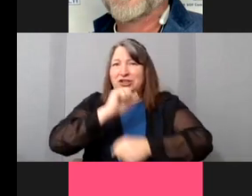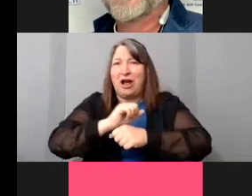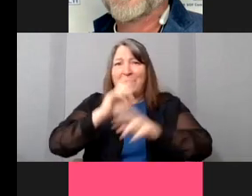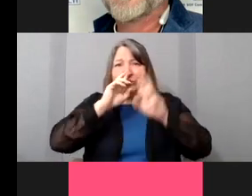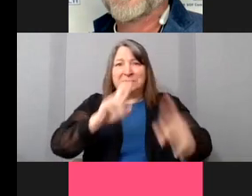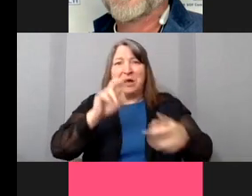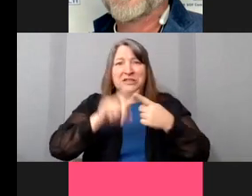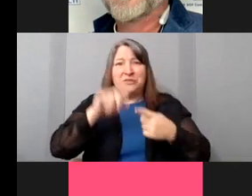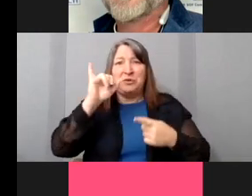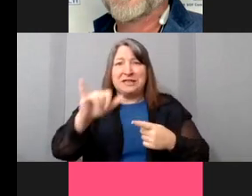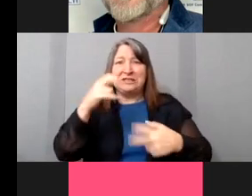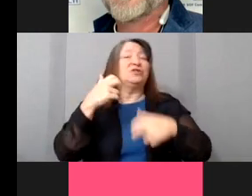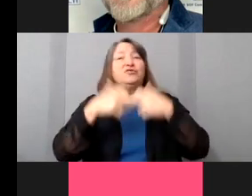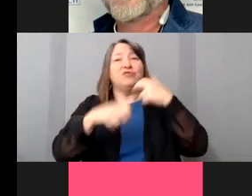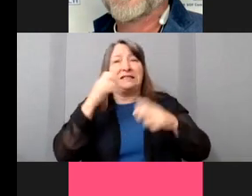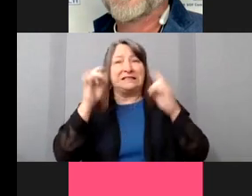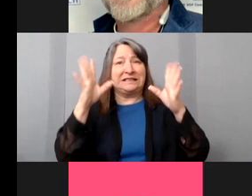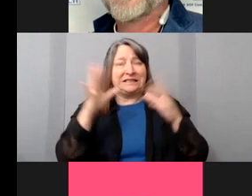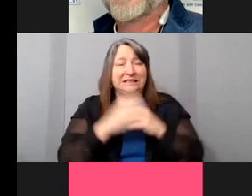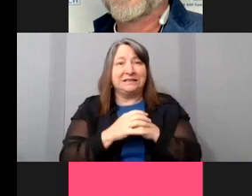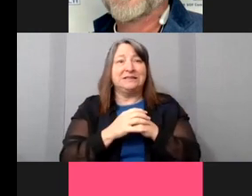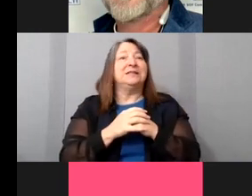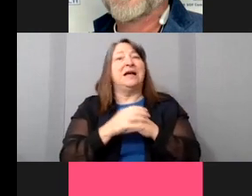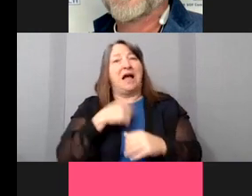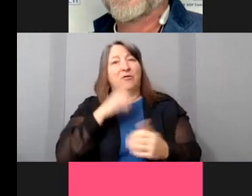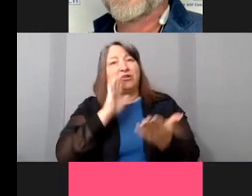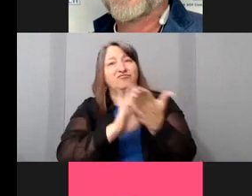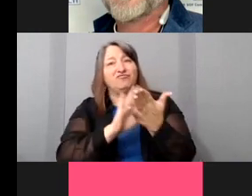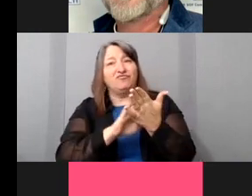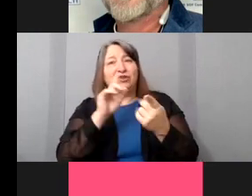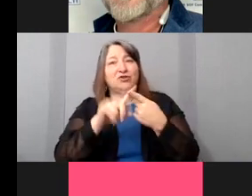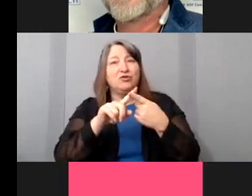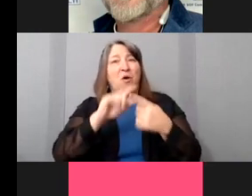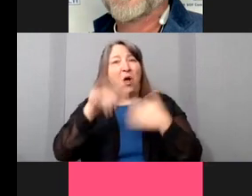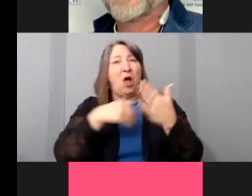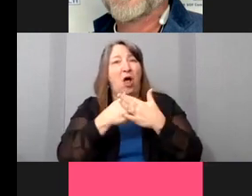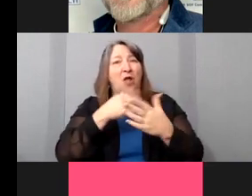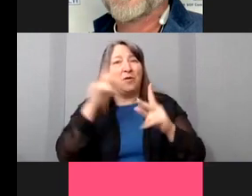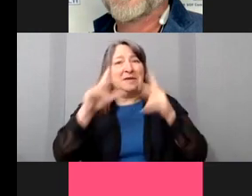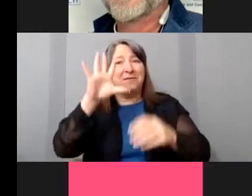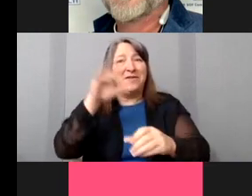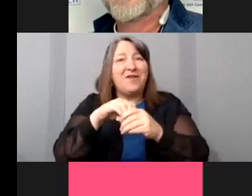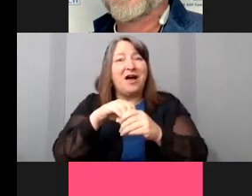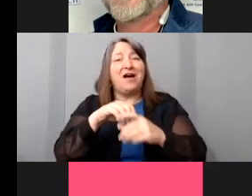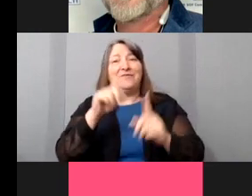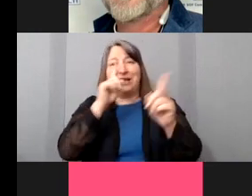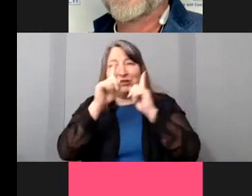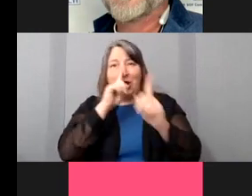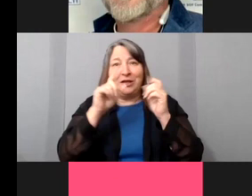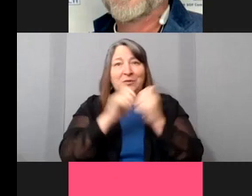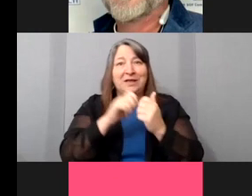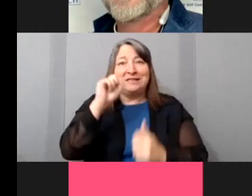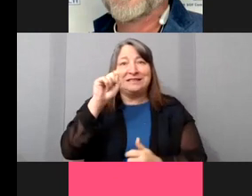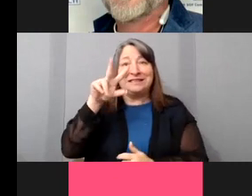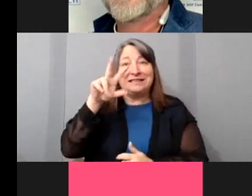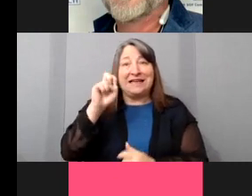by the efforts of practitioners in doing this, and in talking with Steve and preparing for this meeting. It